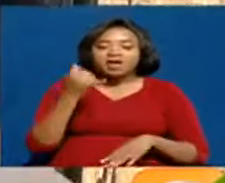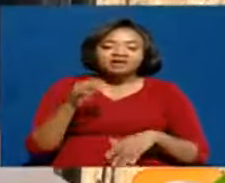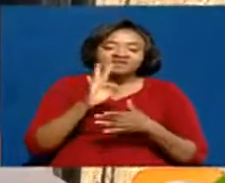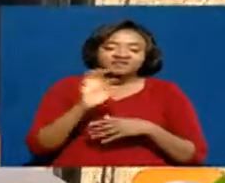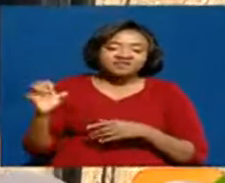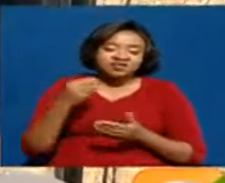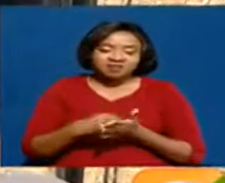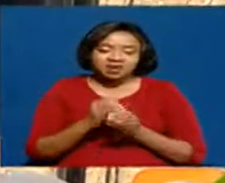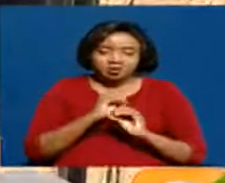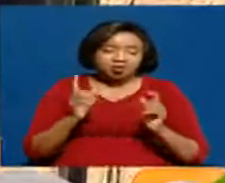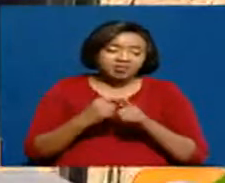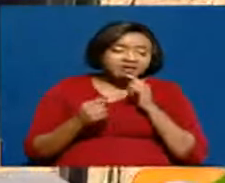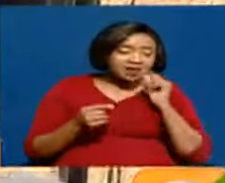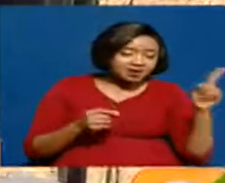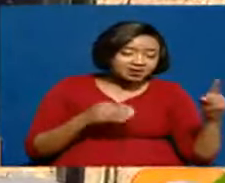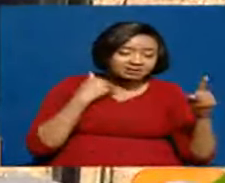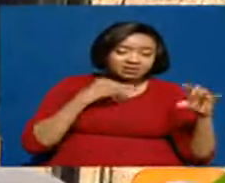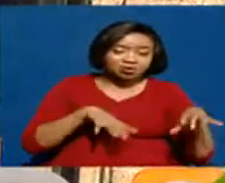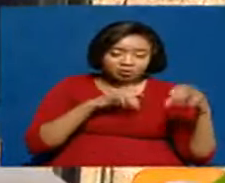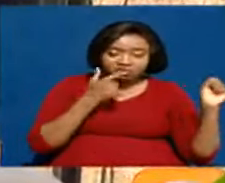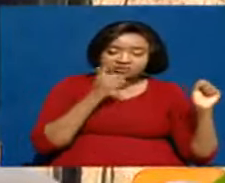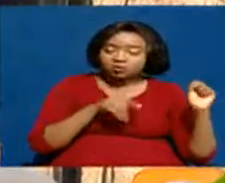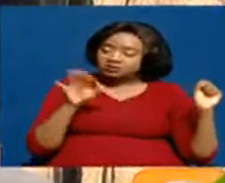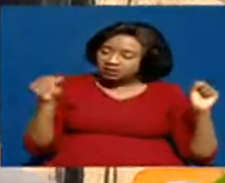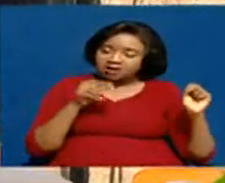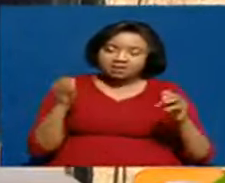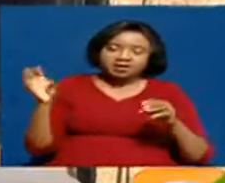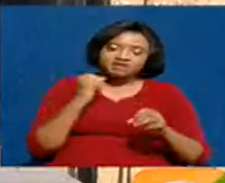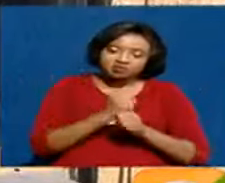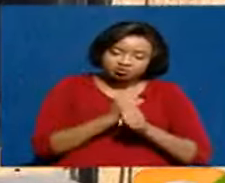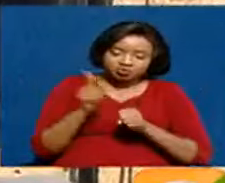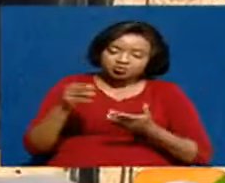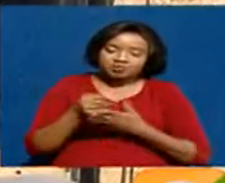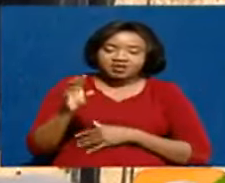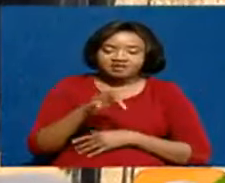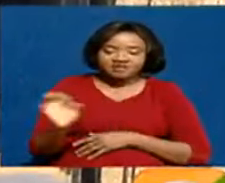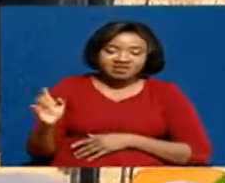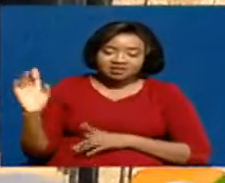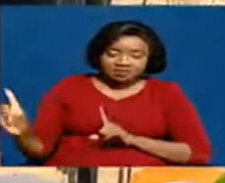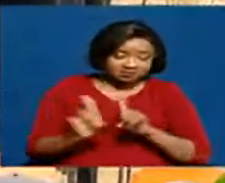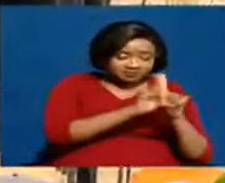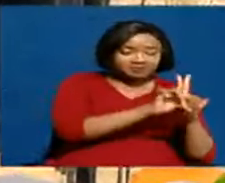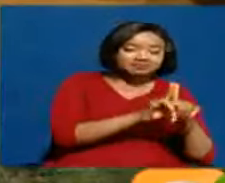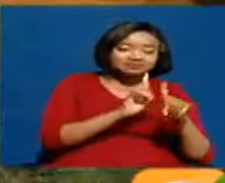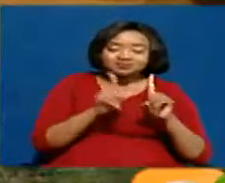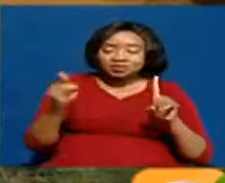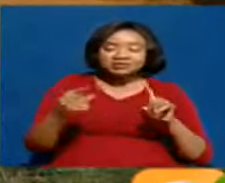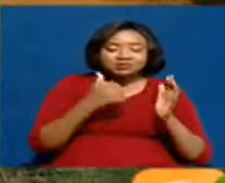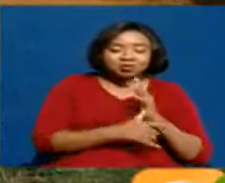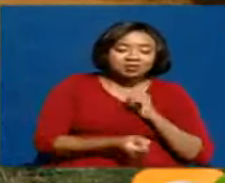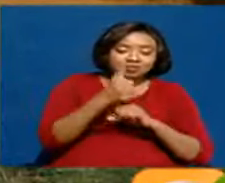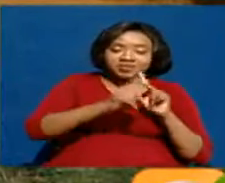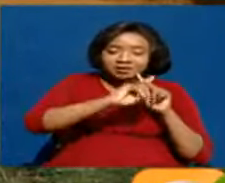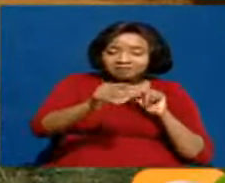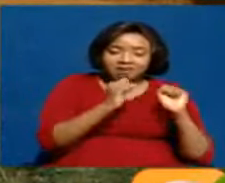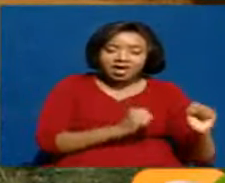huyo akasema acha nikupatie kibarua ndio upate kujilipia shule. Akaenda. Na yeye sasa sana venye linda hawajui mbinu ya kutoroka. Residents